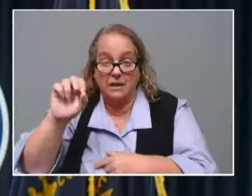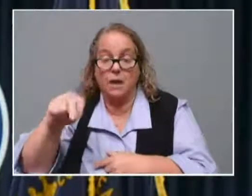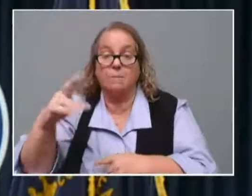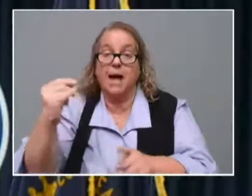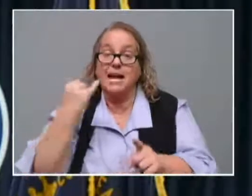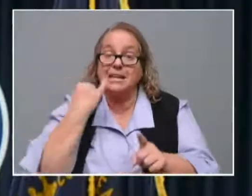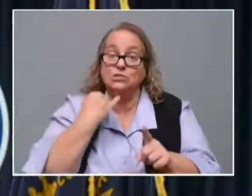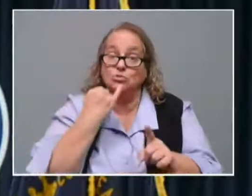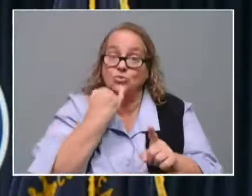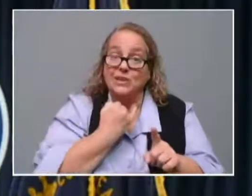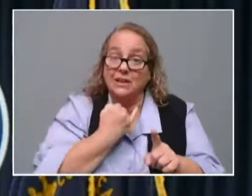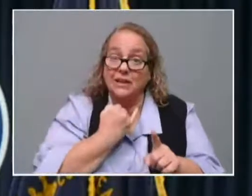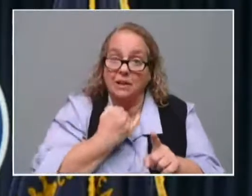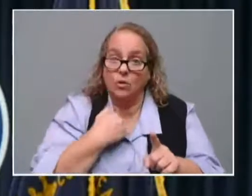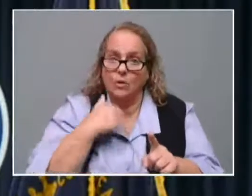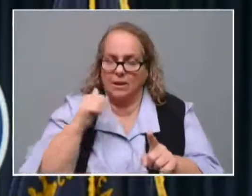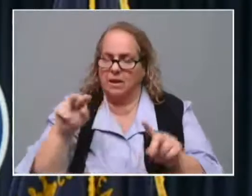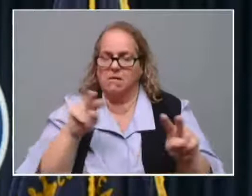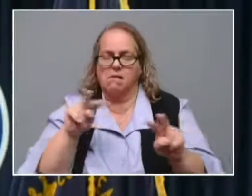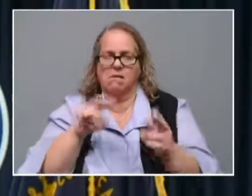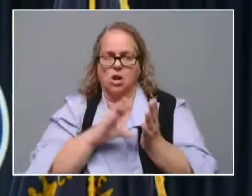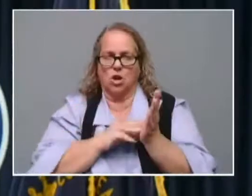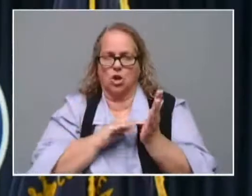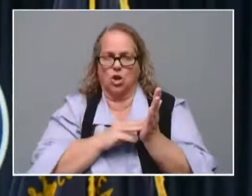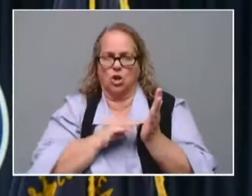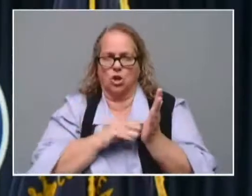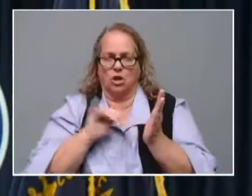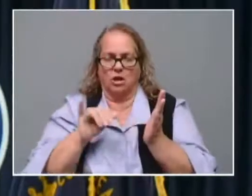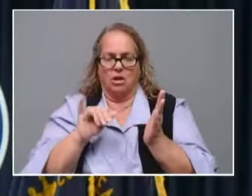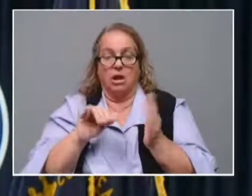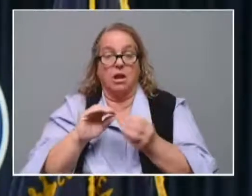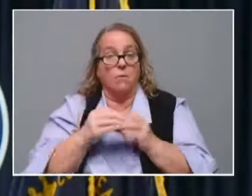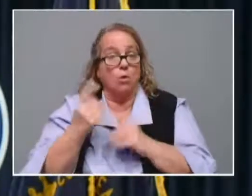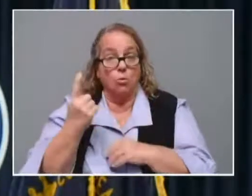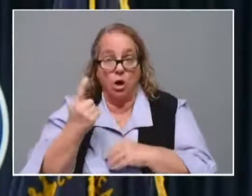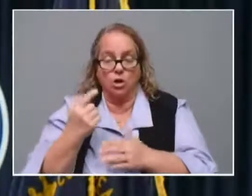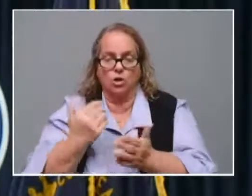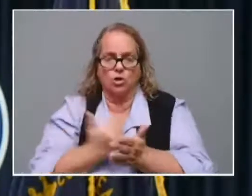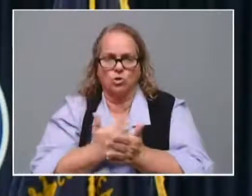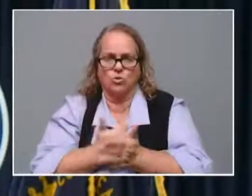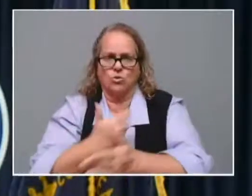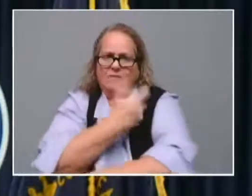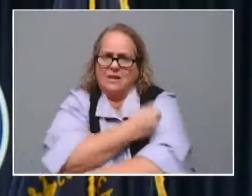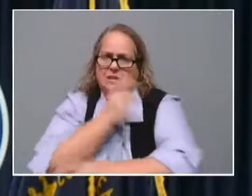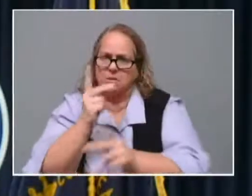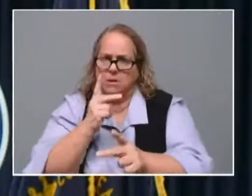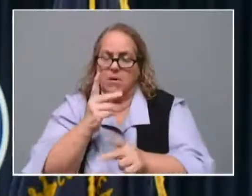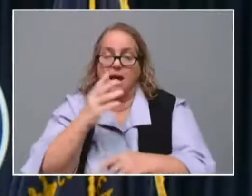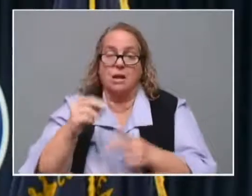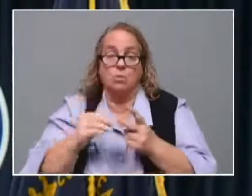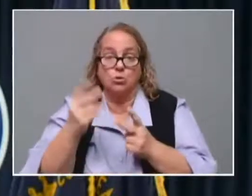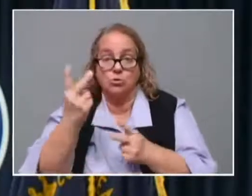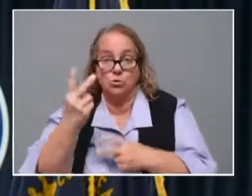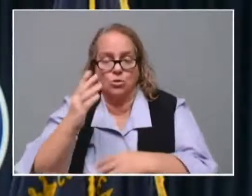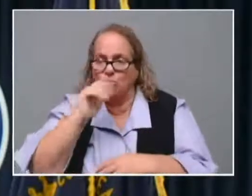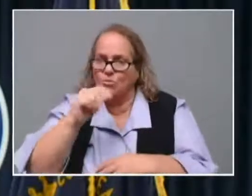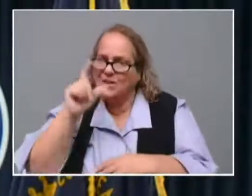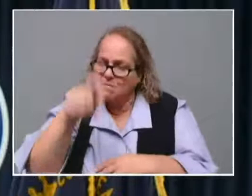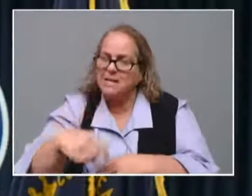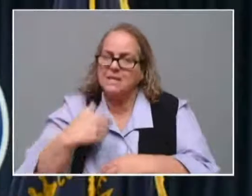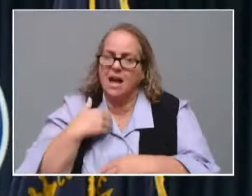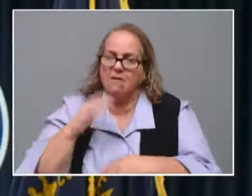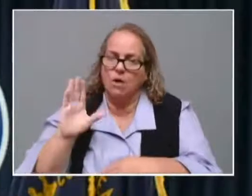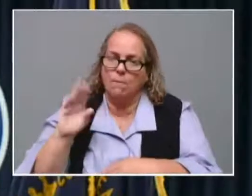on multiple things. Number one, new vaccinations. Number two, boosters. And if we don't do them both well, we're vulnerable